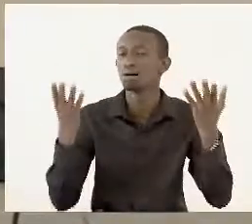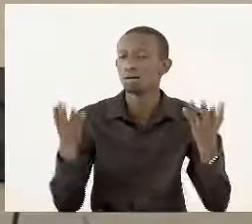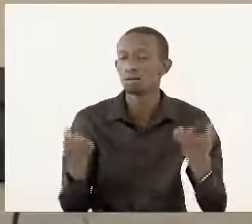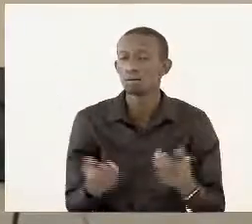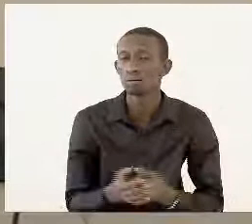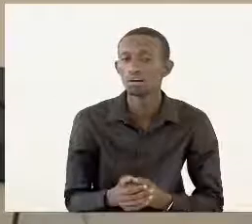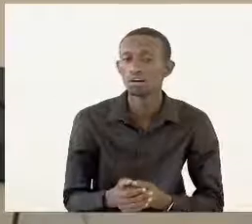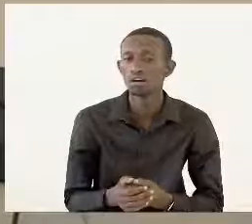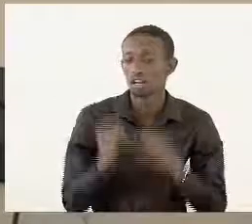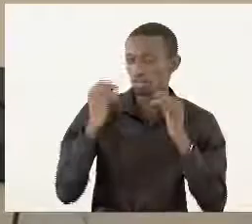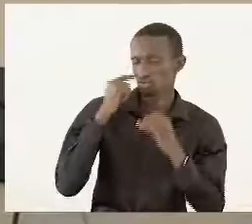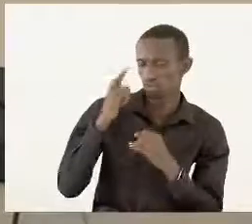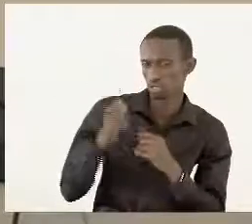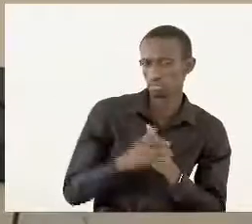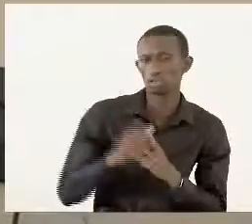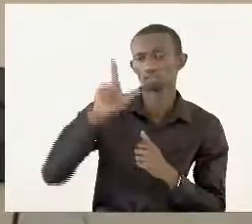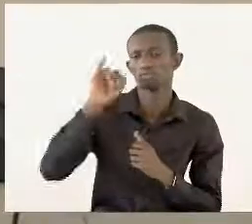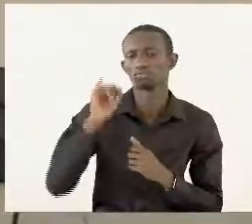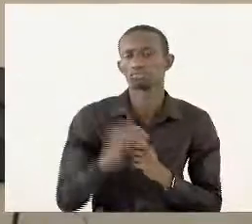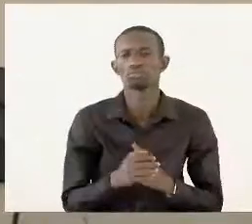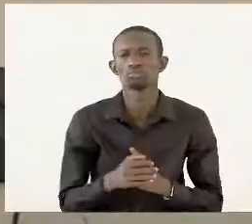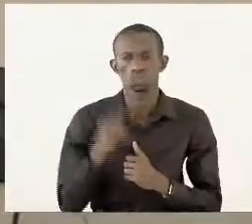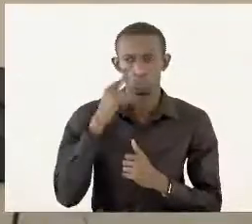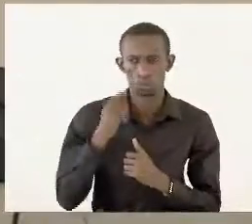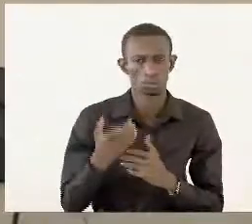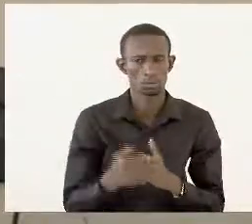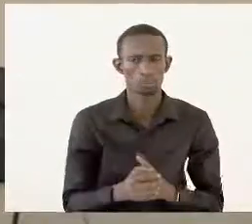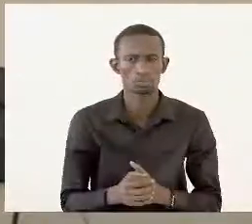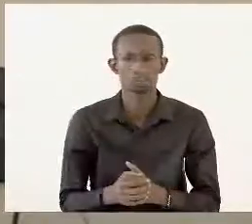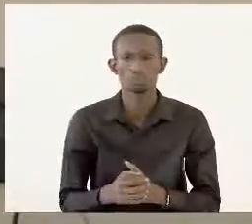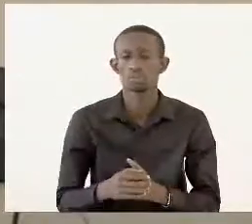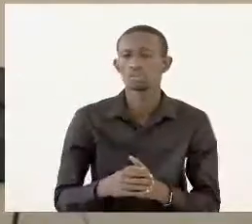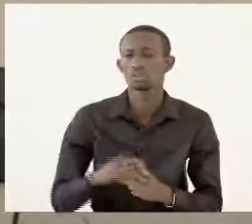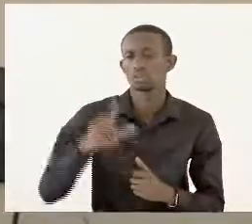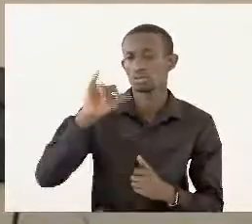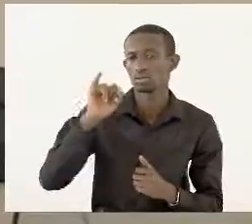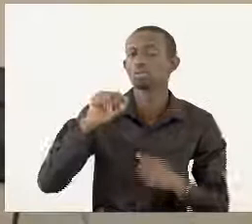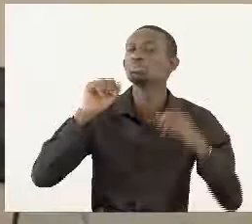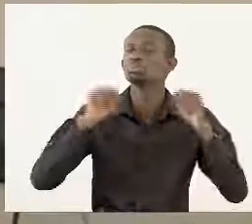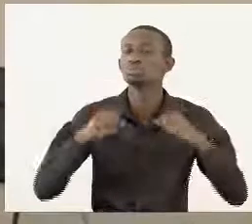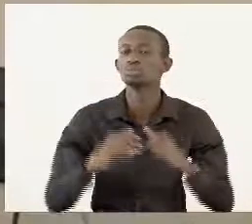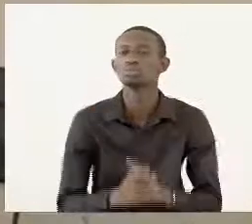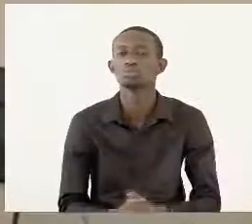And if we go to rubidium and cesium, you have seen that cesium can even